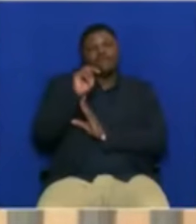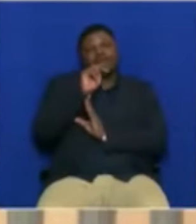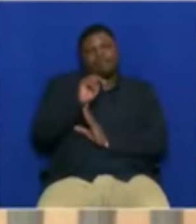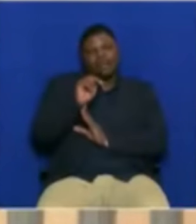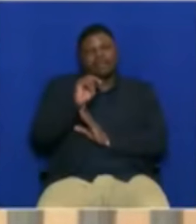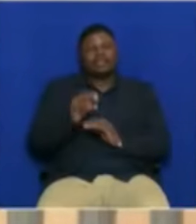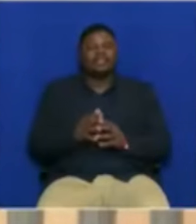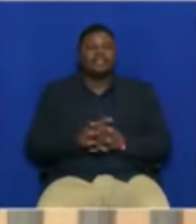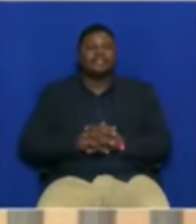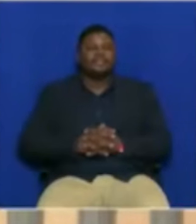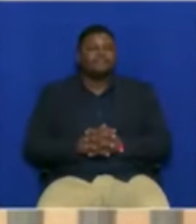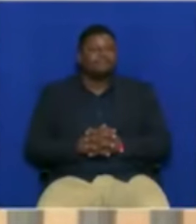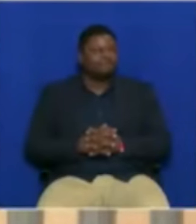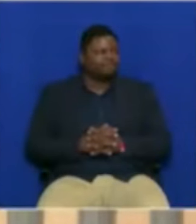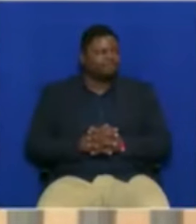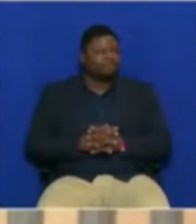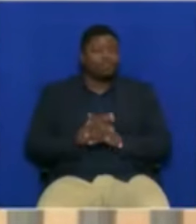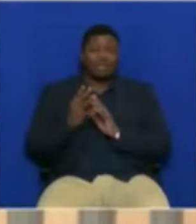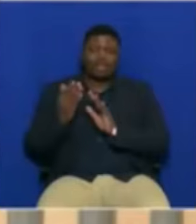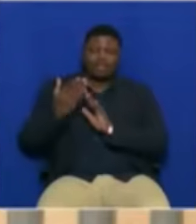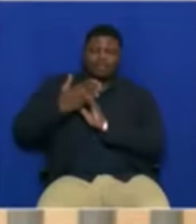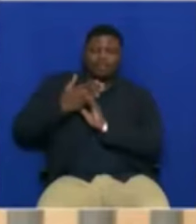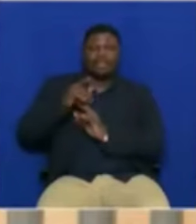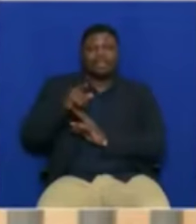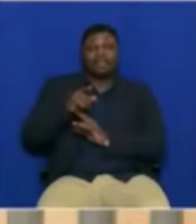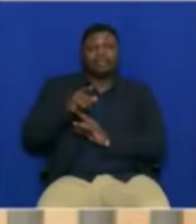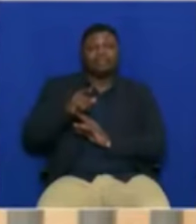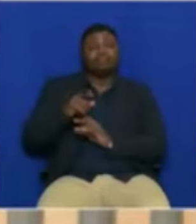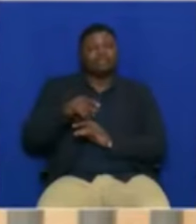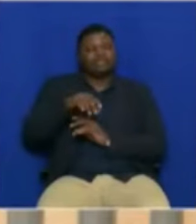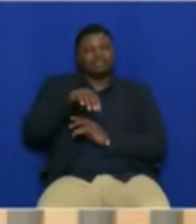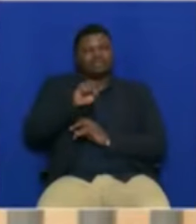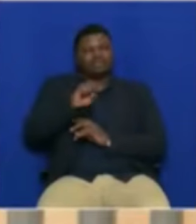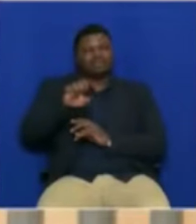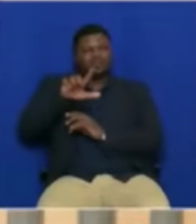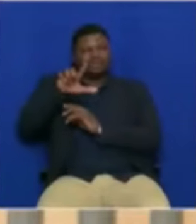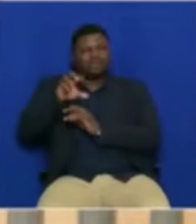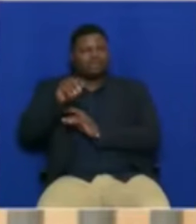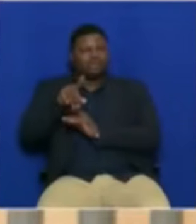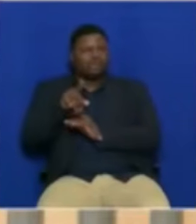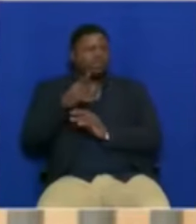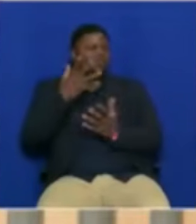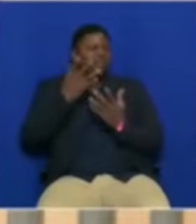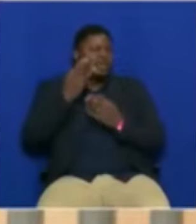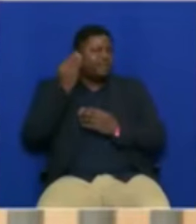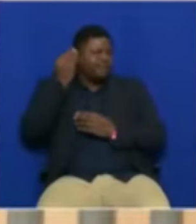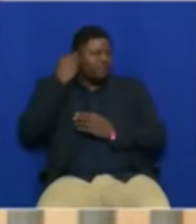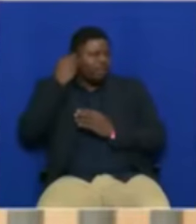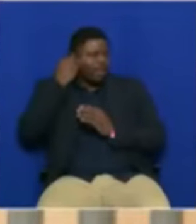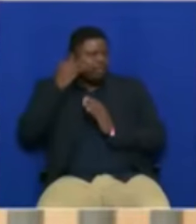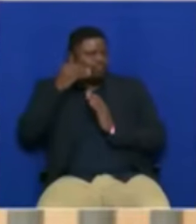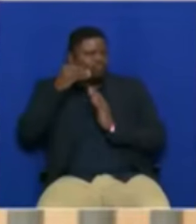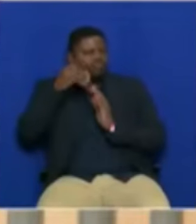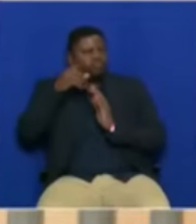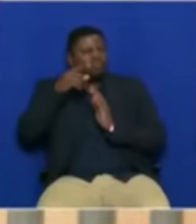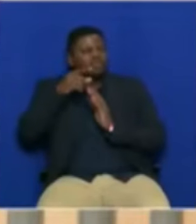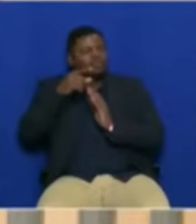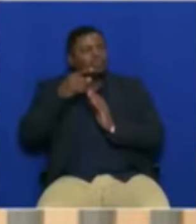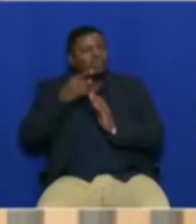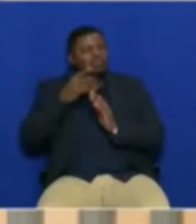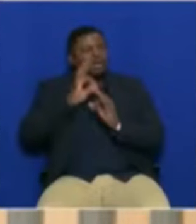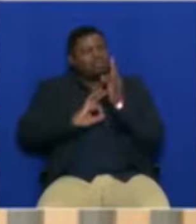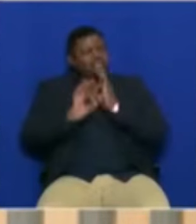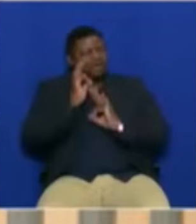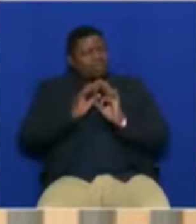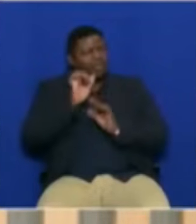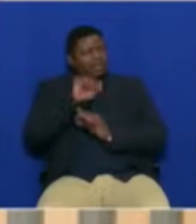Ms. Silo, a detail, Yes. just in case it becomes relevant, is also to note that the